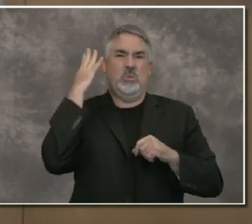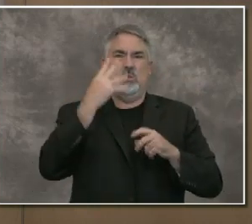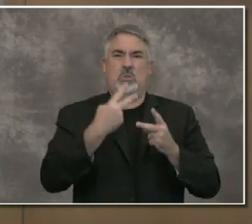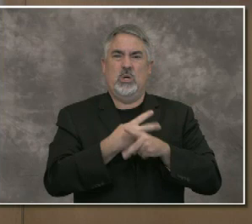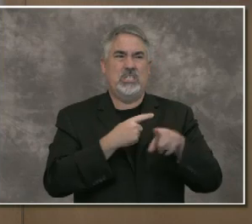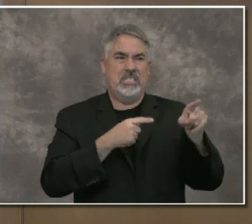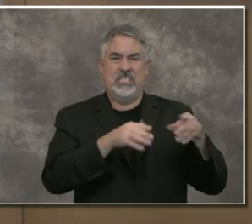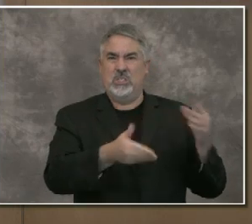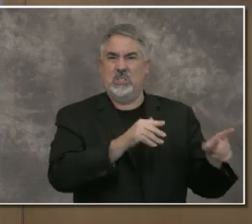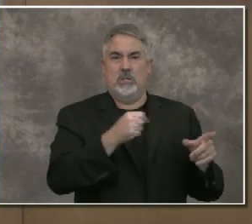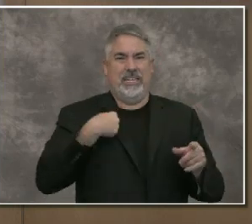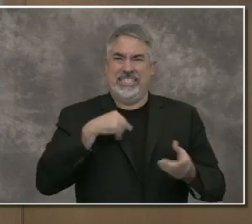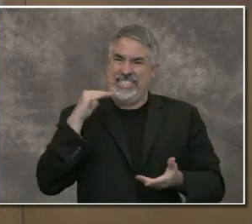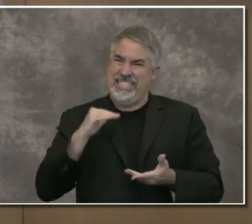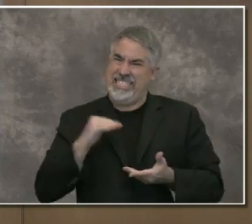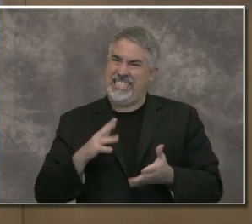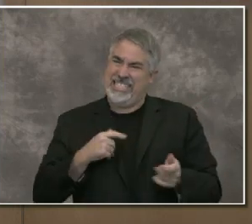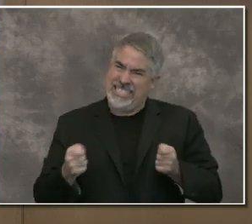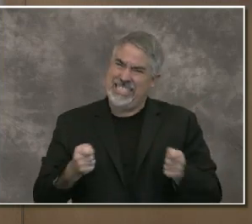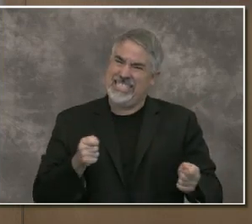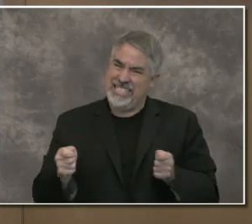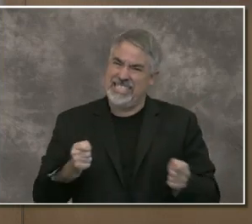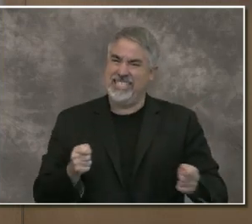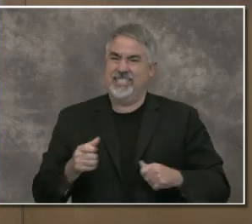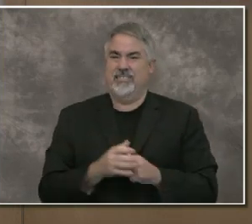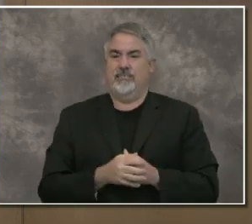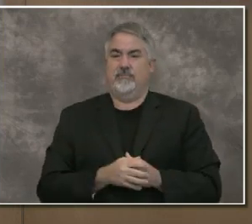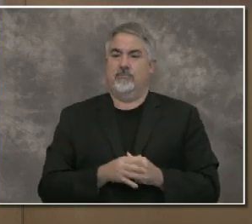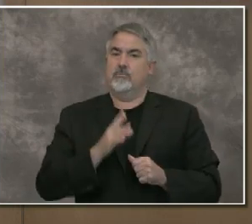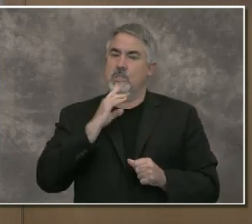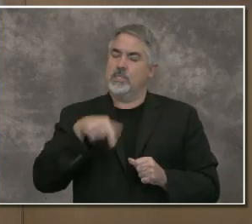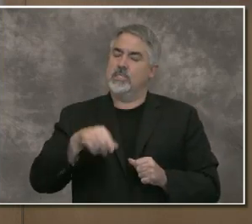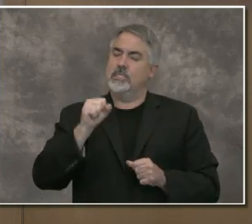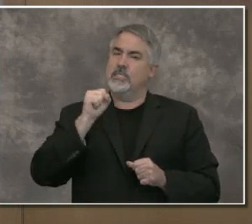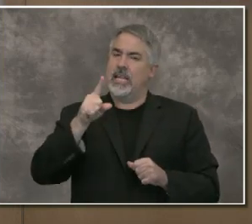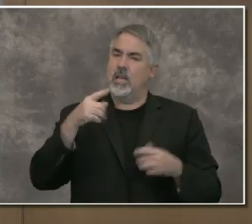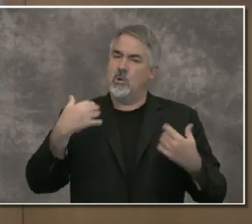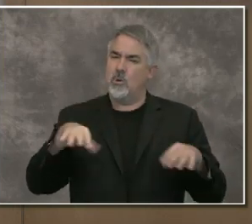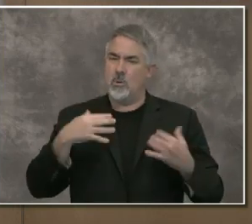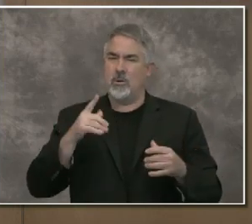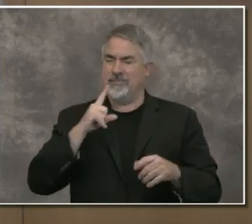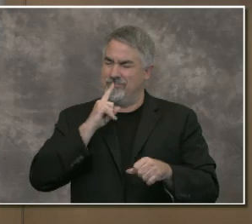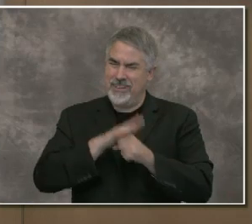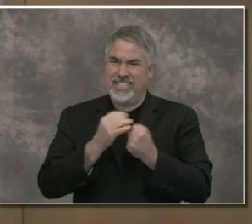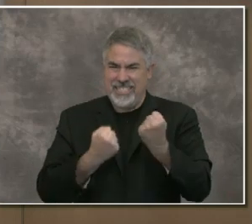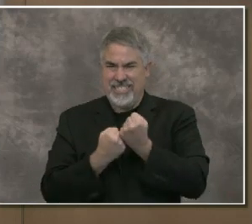Diegans who have committed to join with us in this effort. It is a testament to the incredible work of our public health